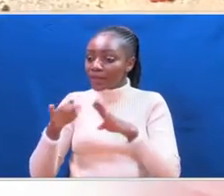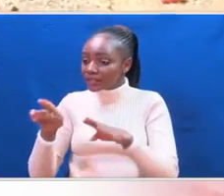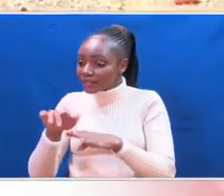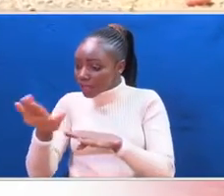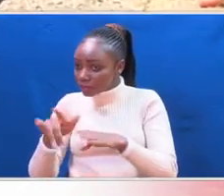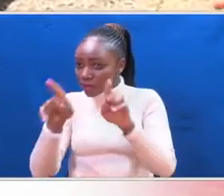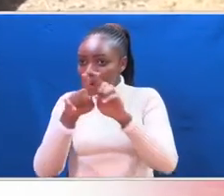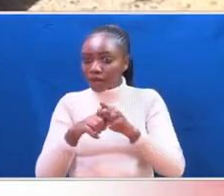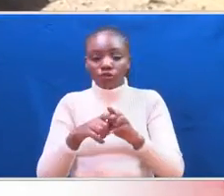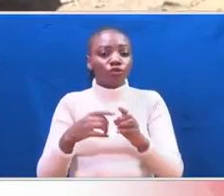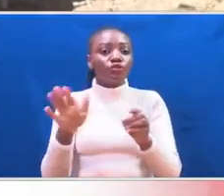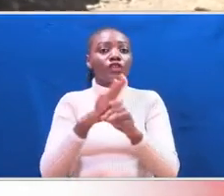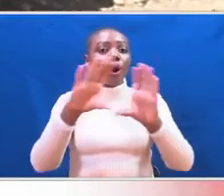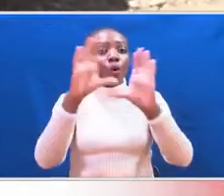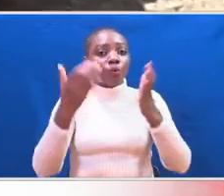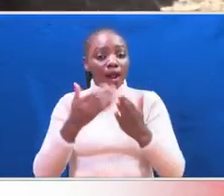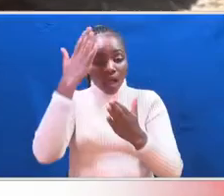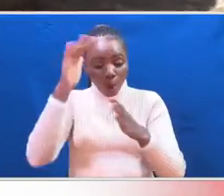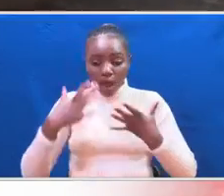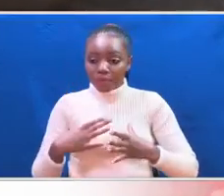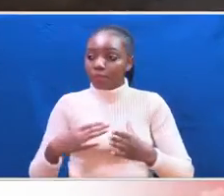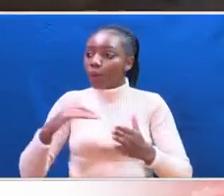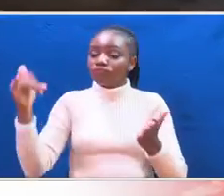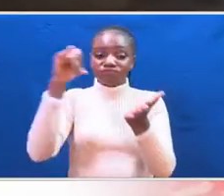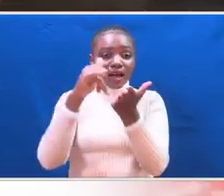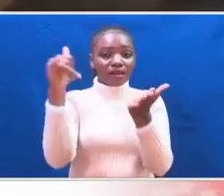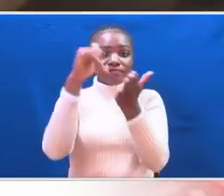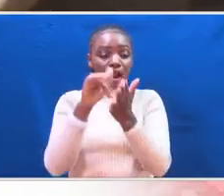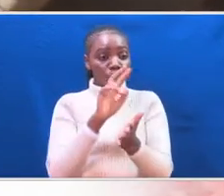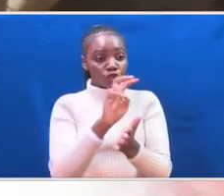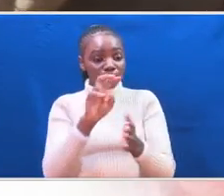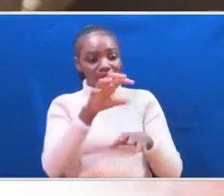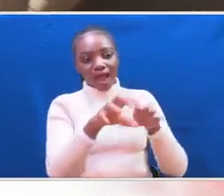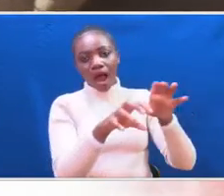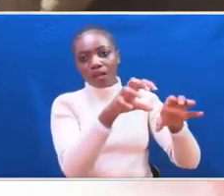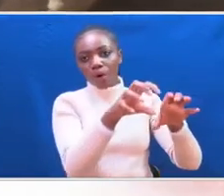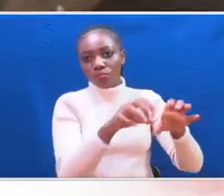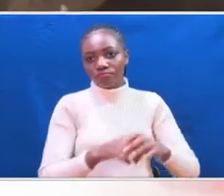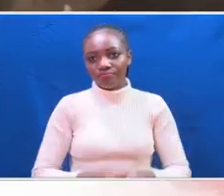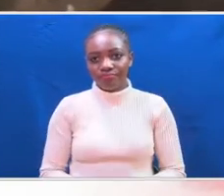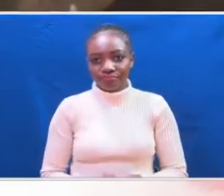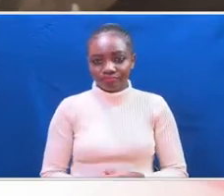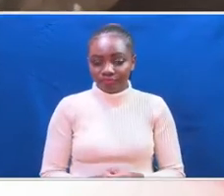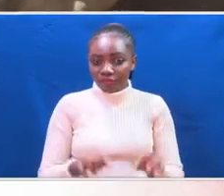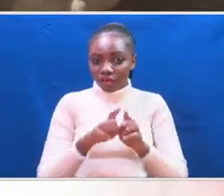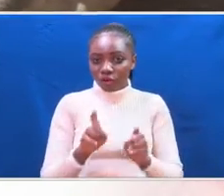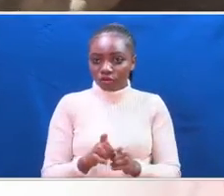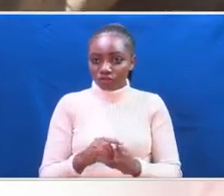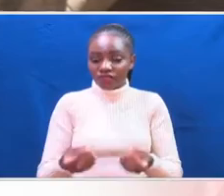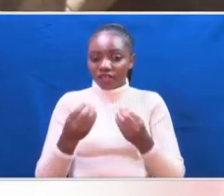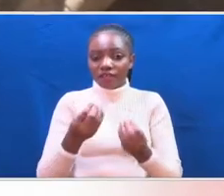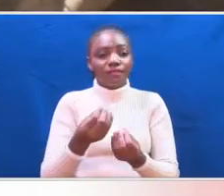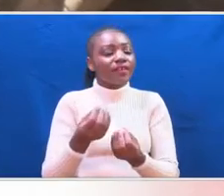but to the whole world, to where it's coming from different parts of the world to see these animals, thereby earning the country for an